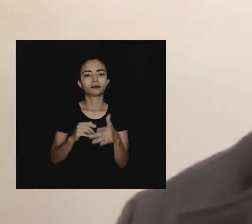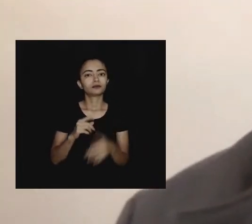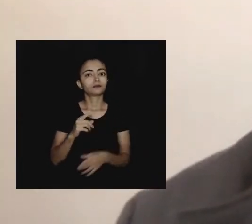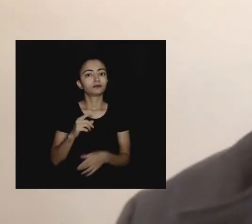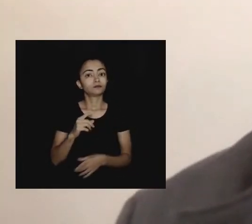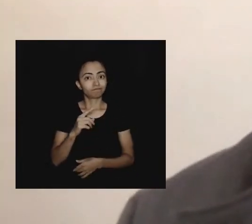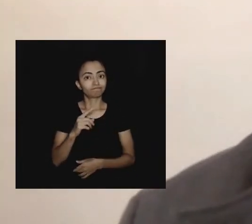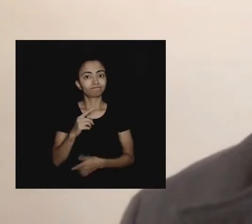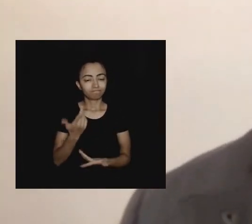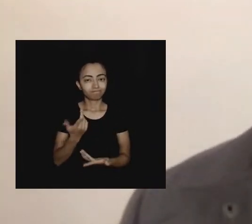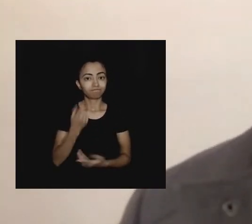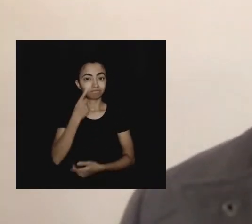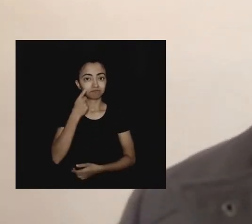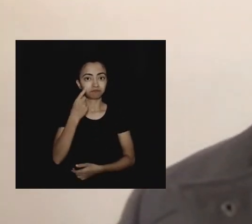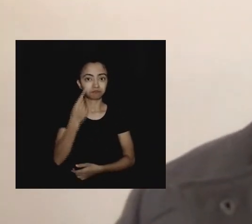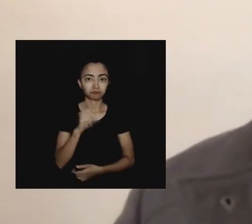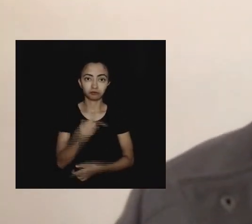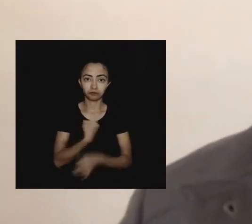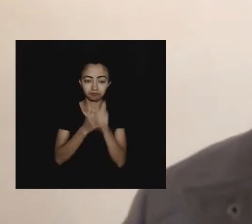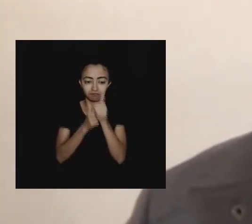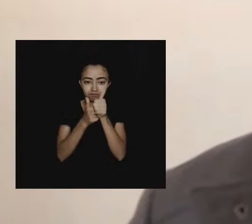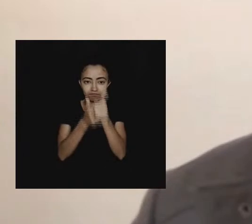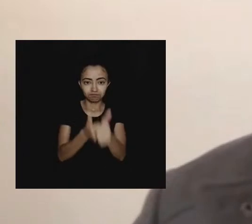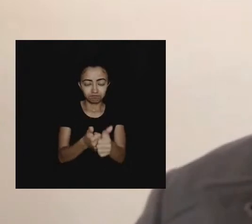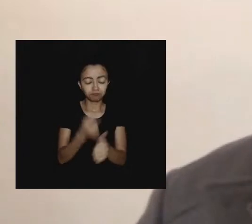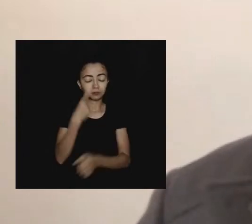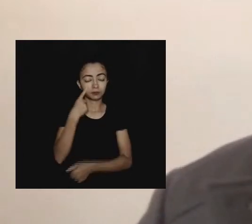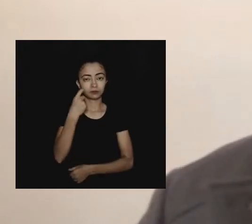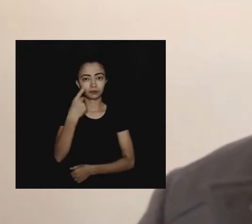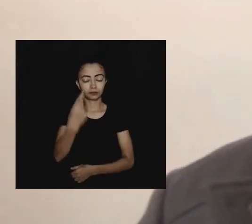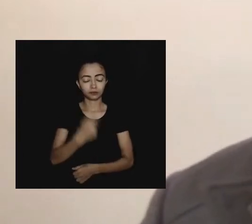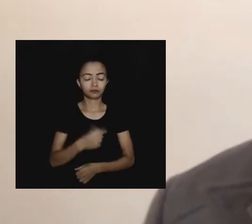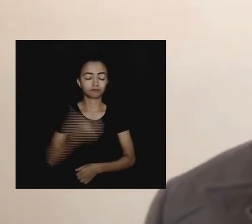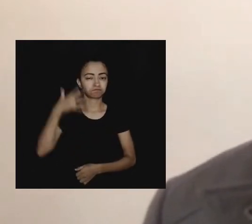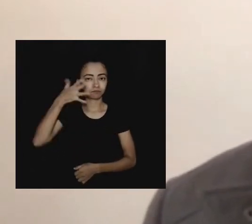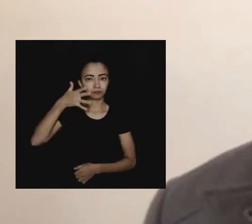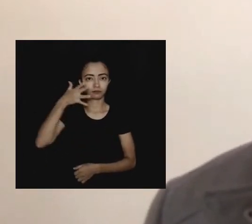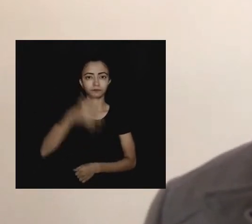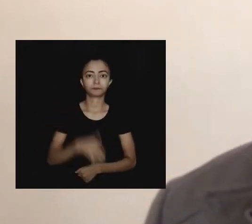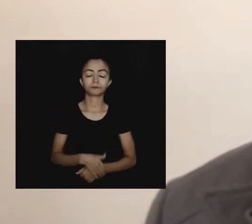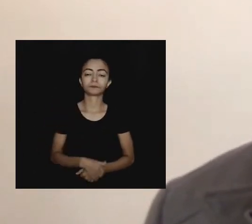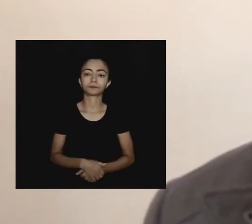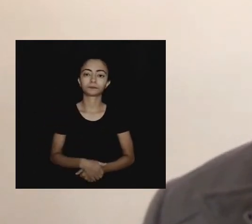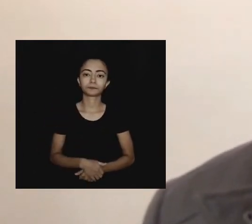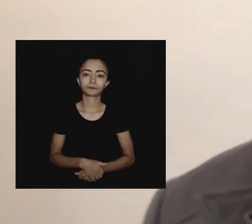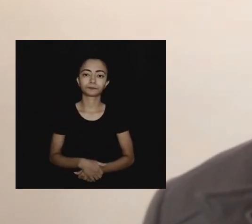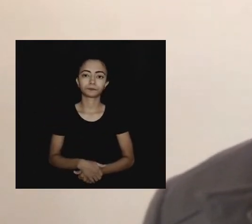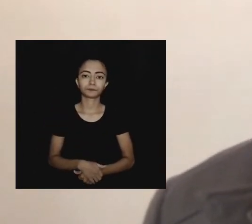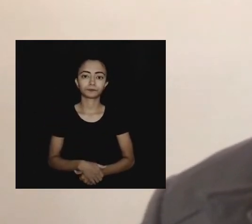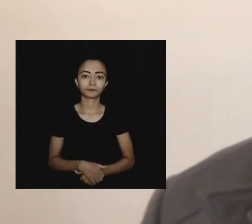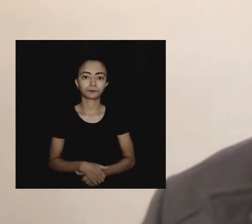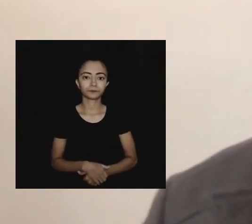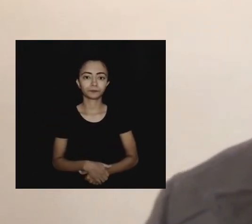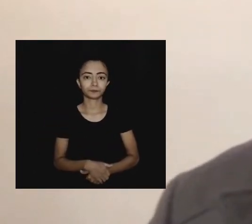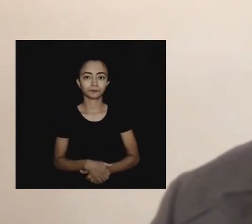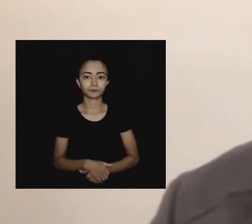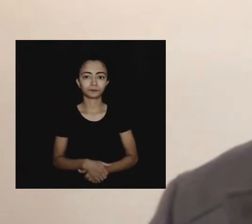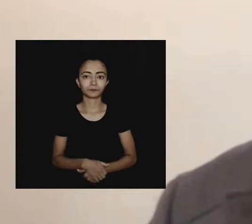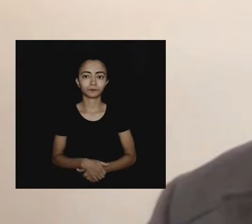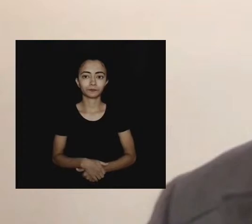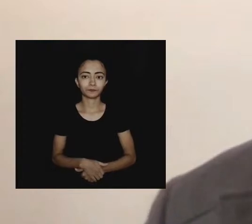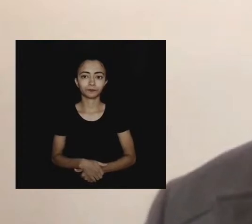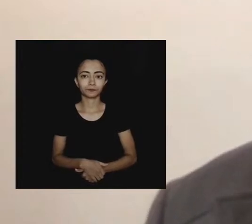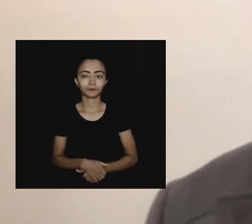And it's impressive. We're always very interested in hearing this type of presentation. I'm